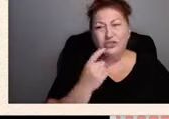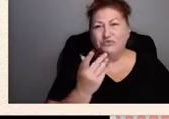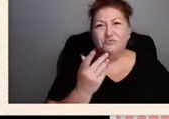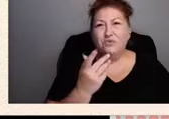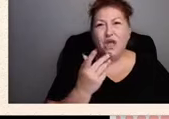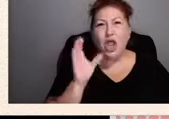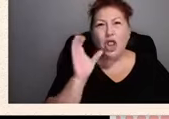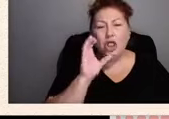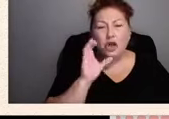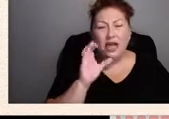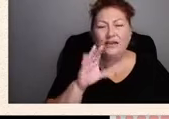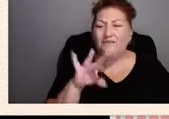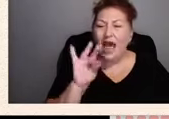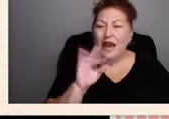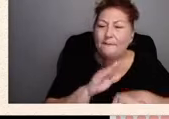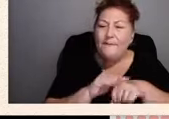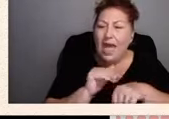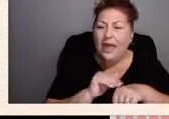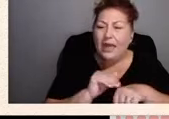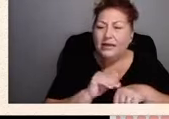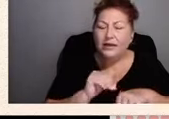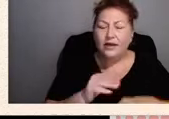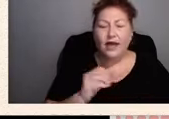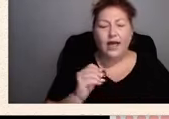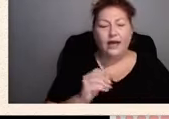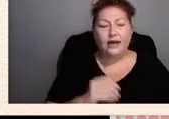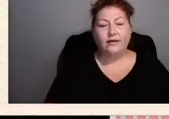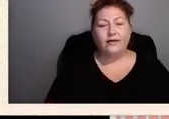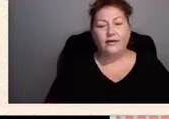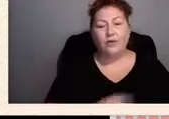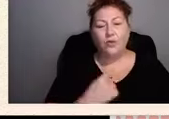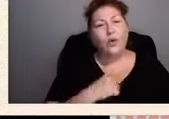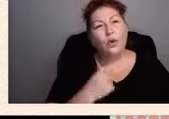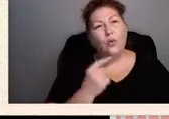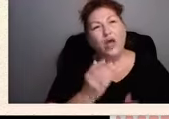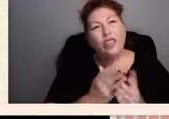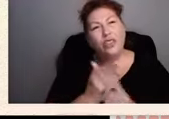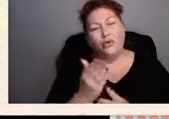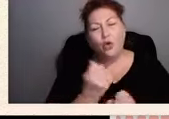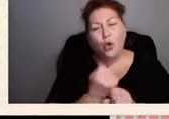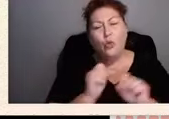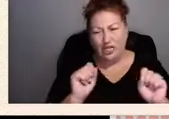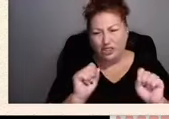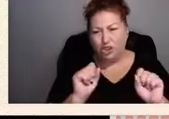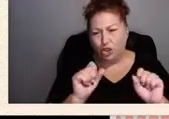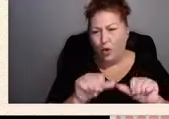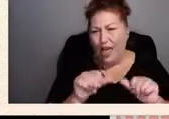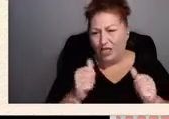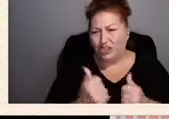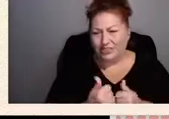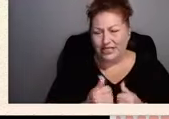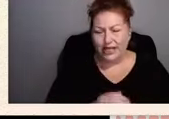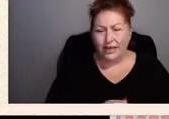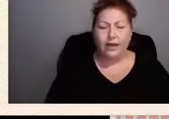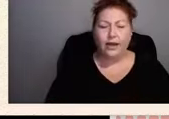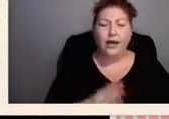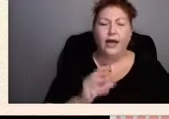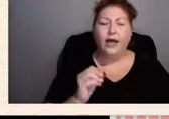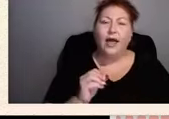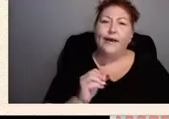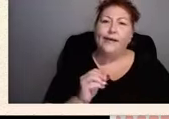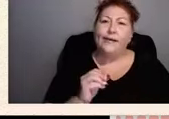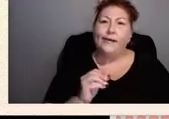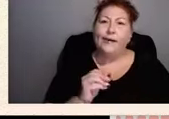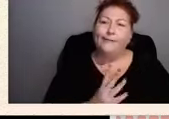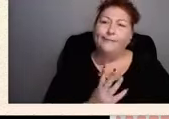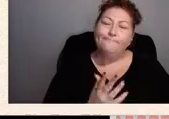pet, and so we went through a rescue agency. And as